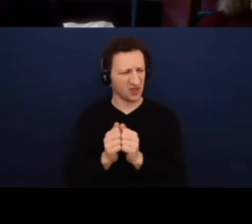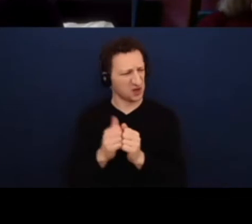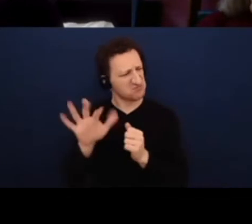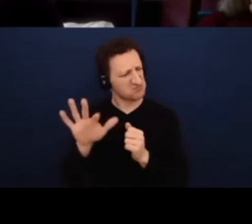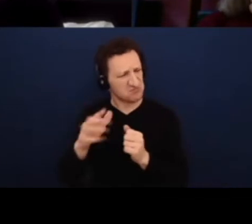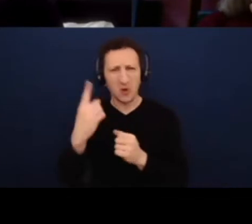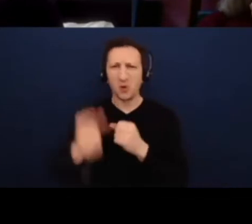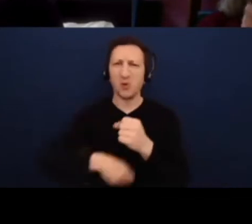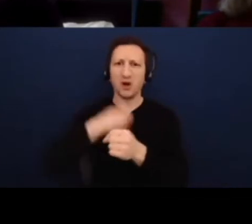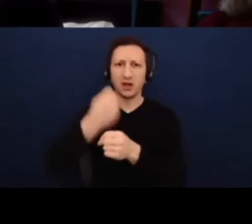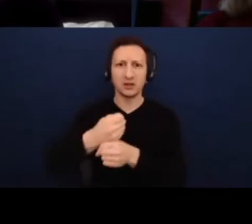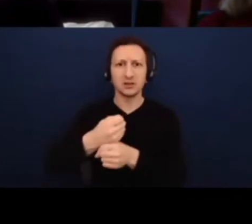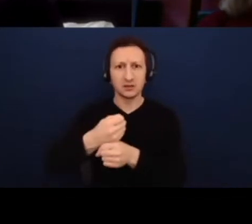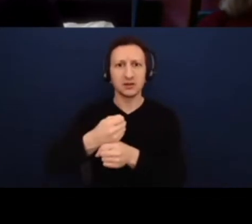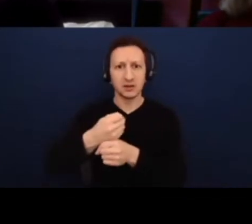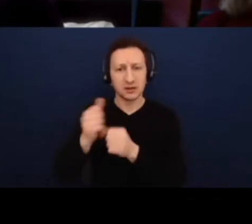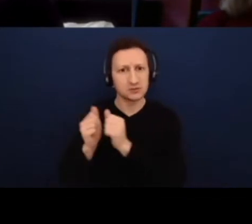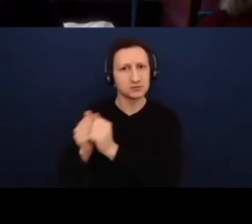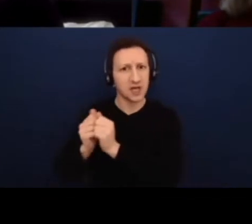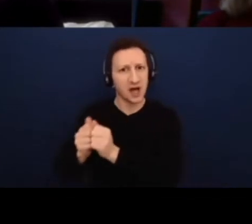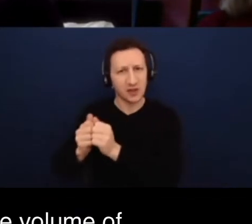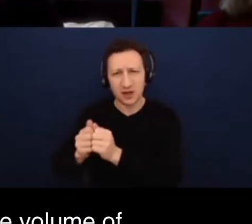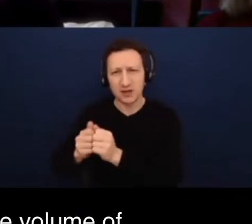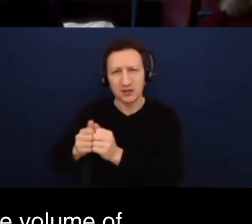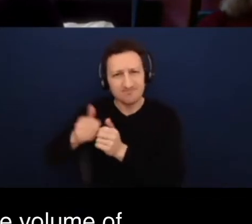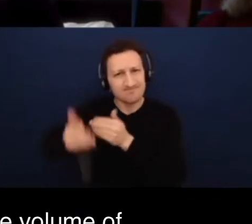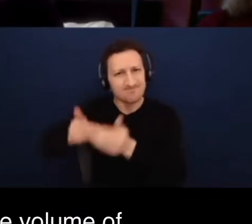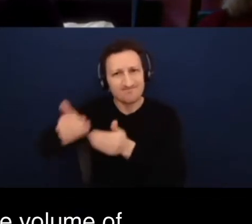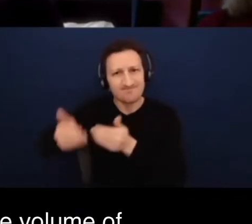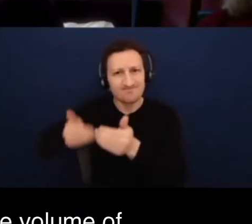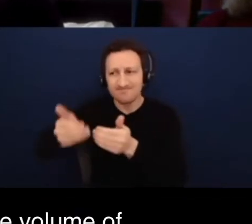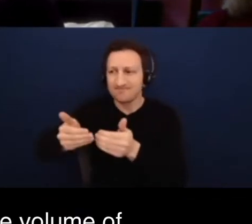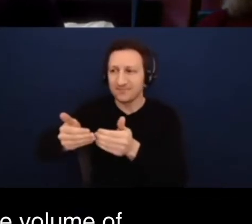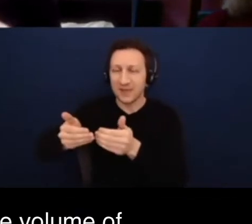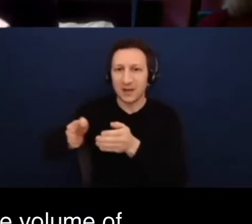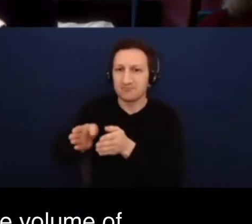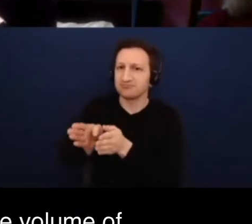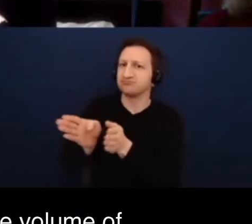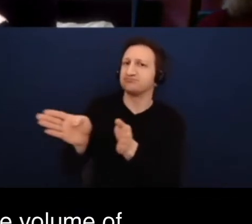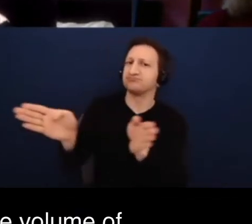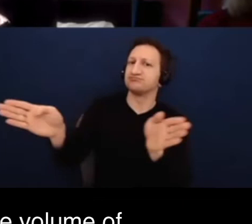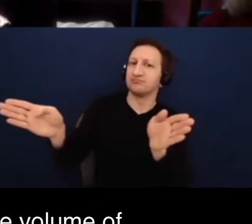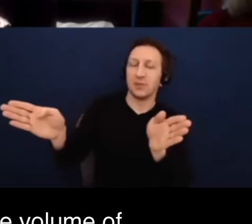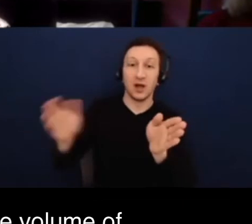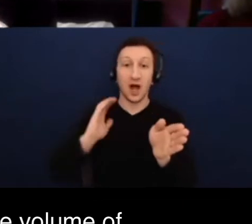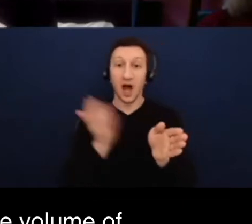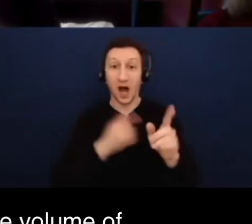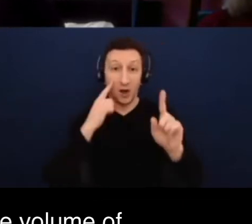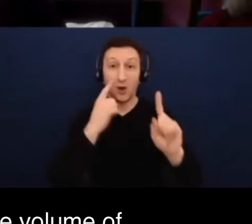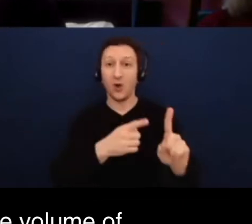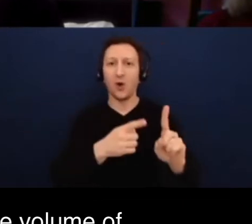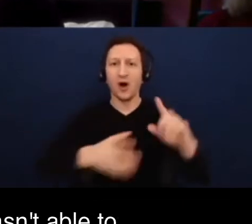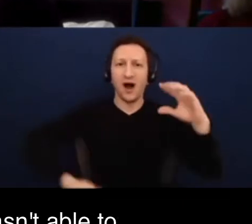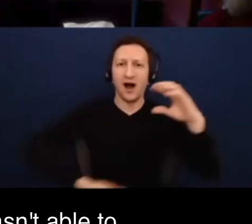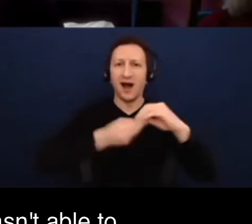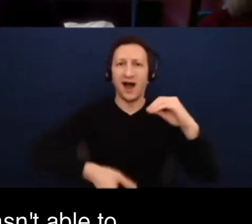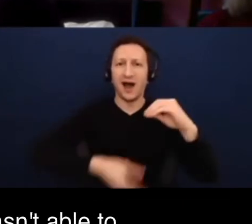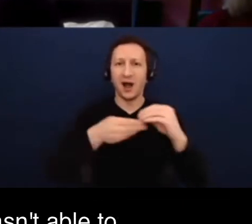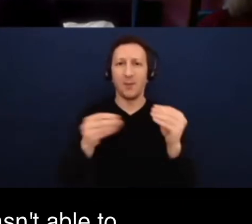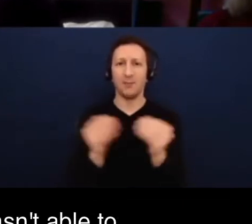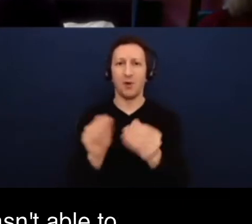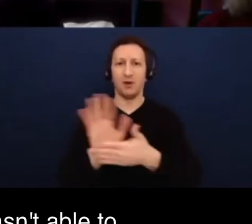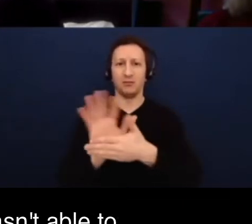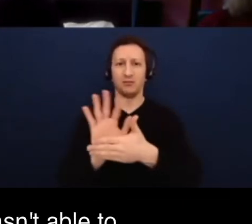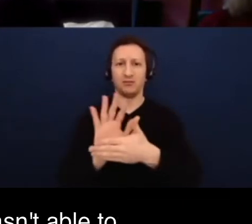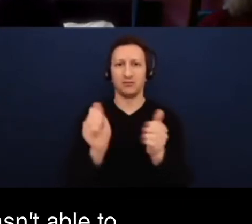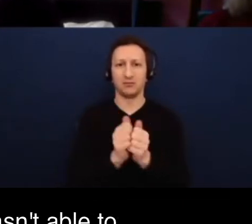with that individual, where we wanted to increase the volume of audio description titles. And it just